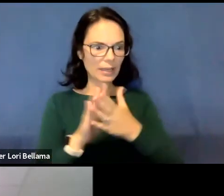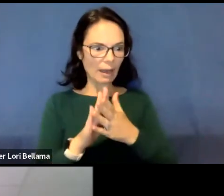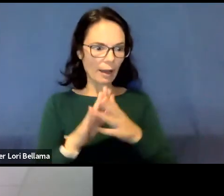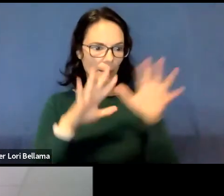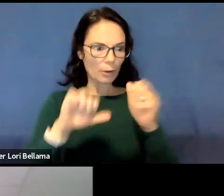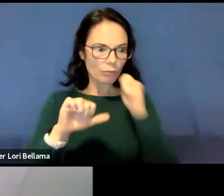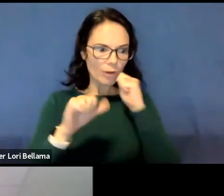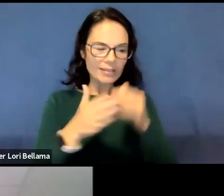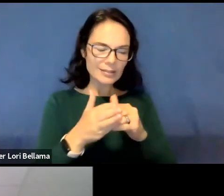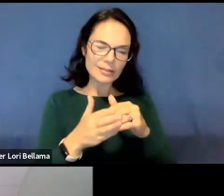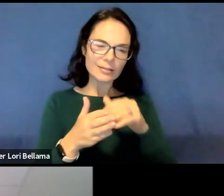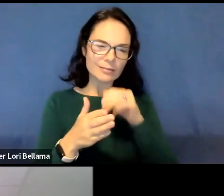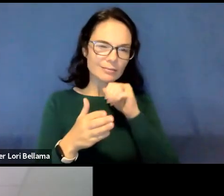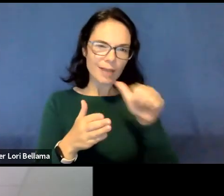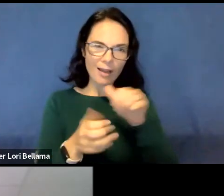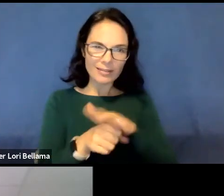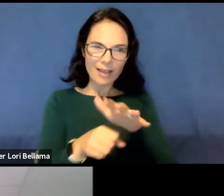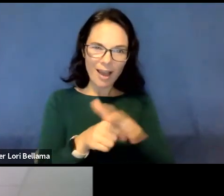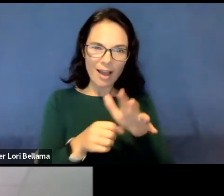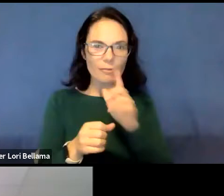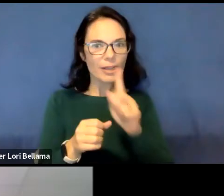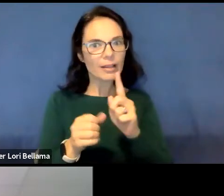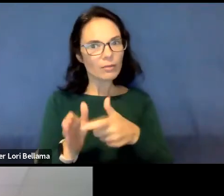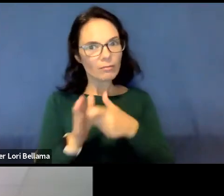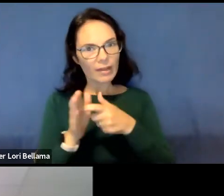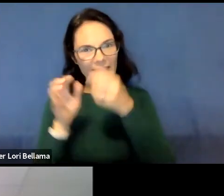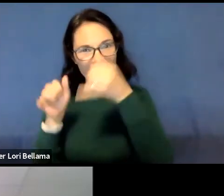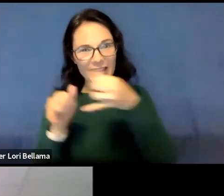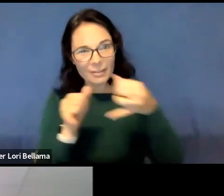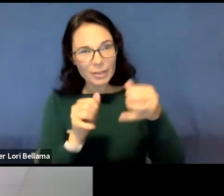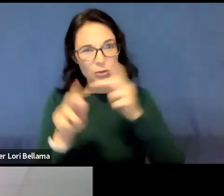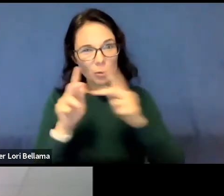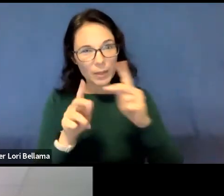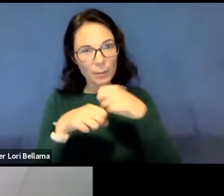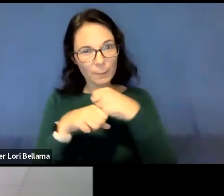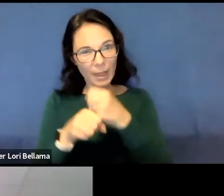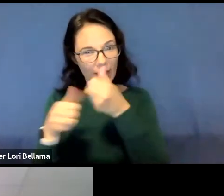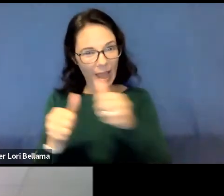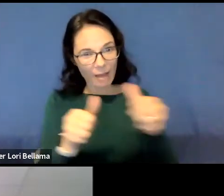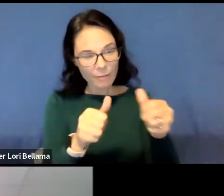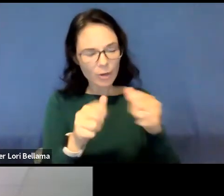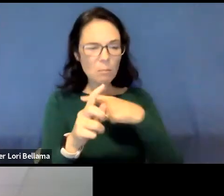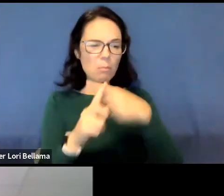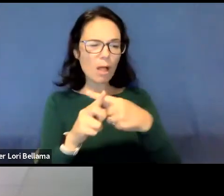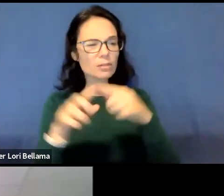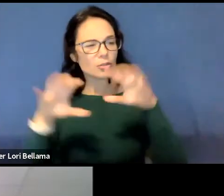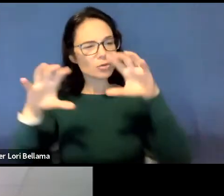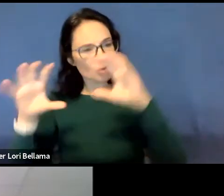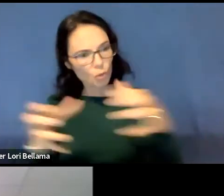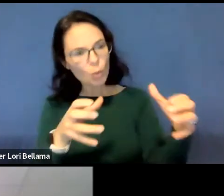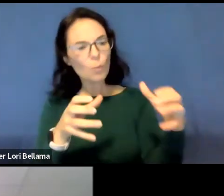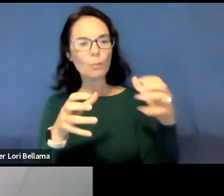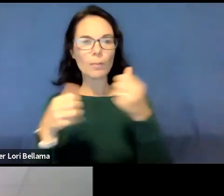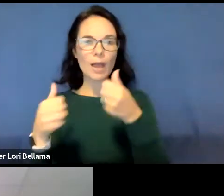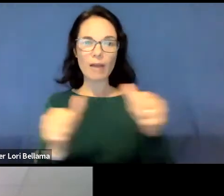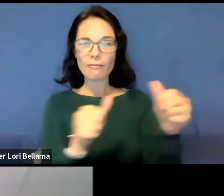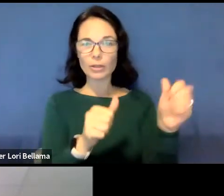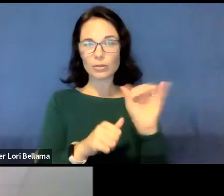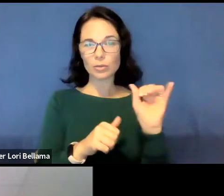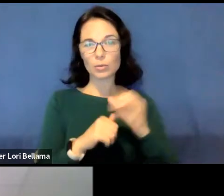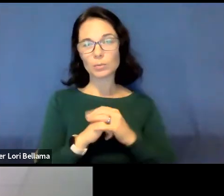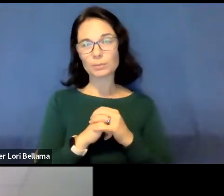going to require individual efforts as well as group efforts. And